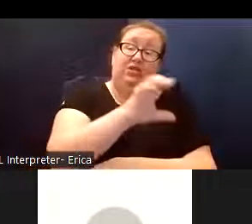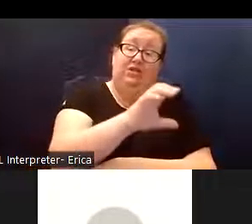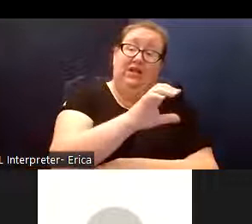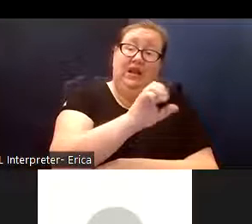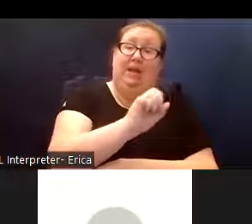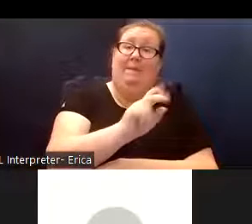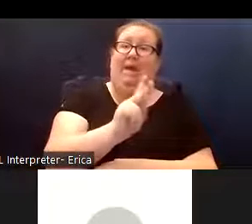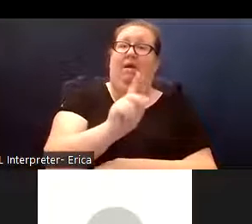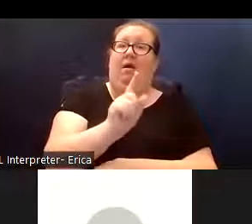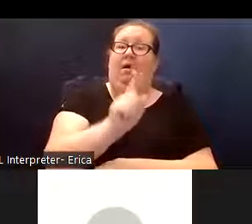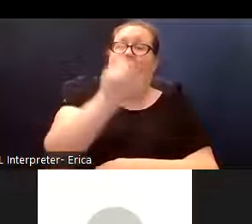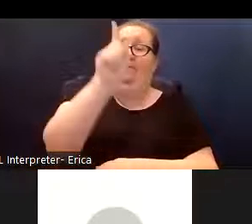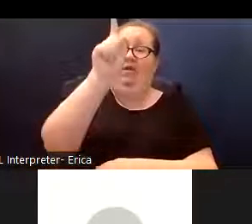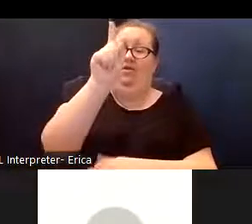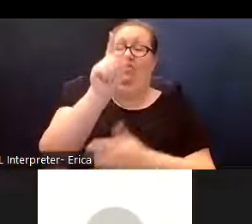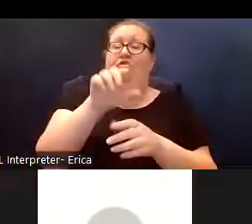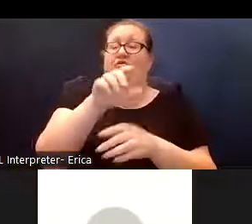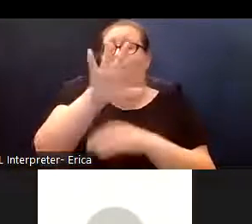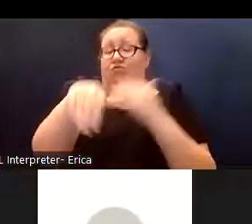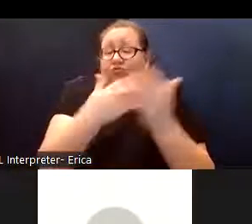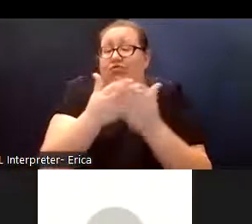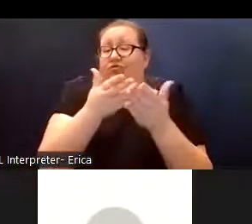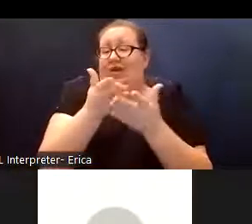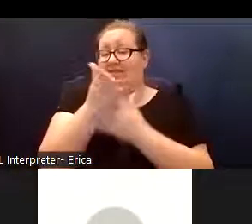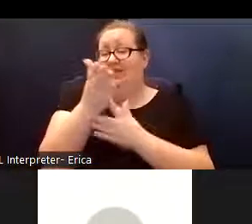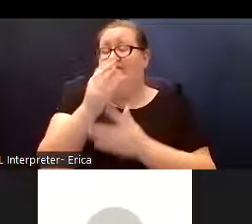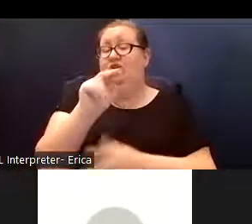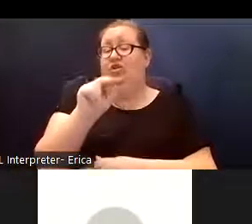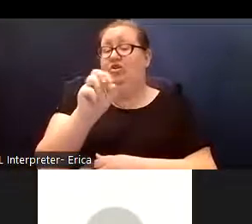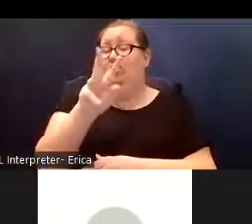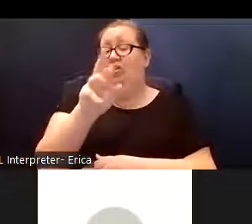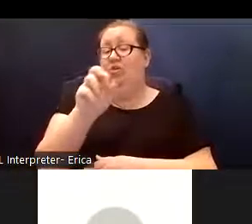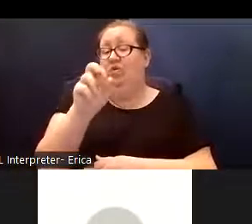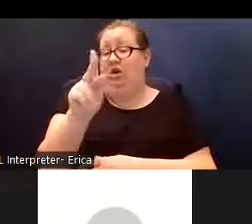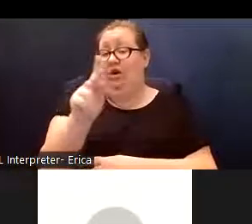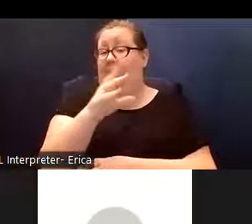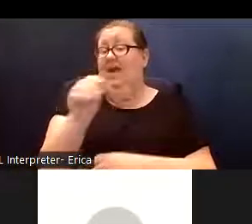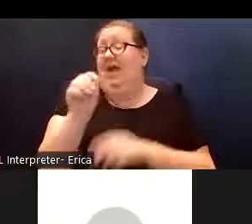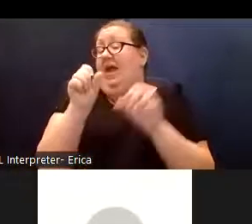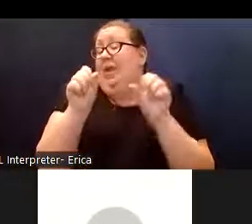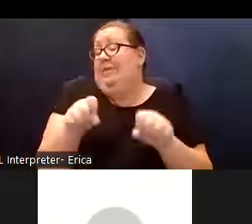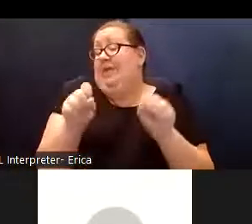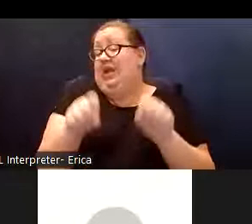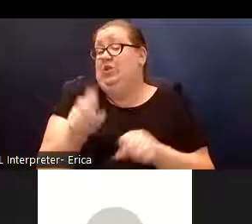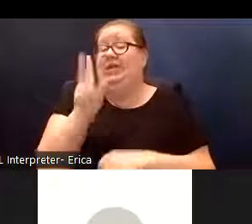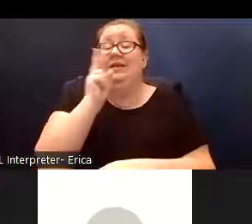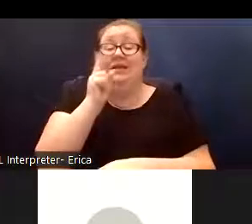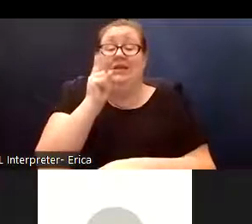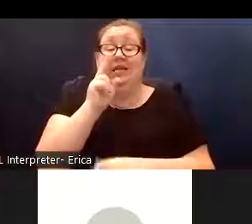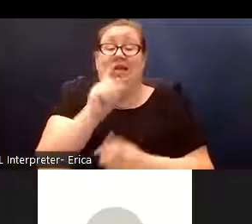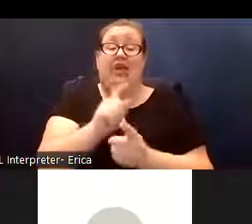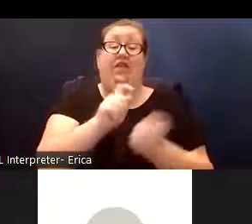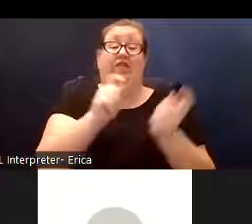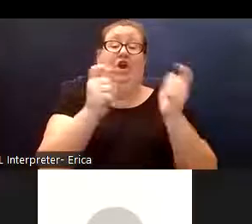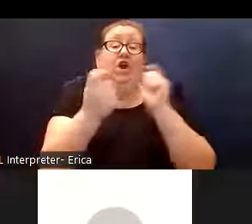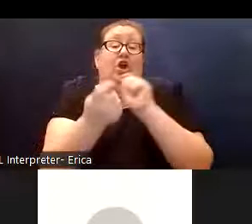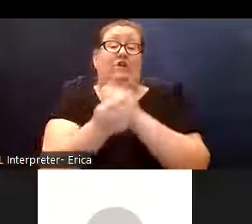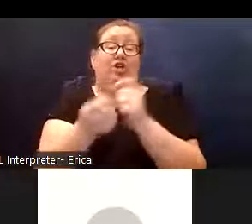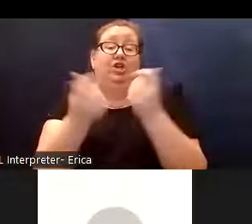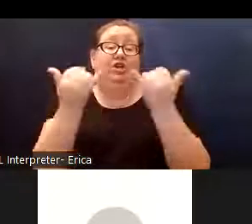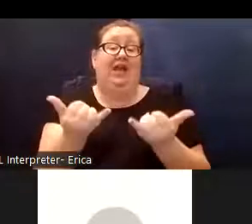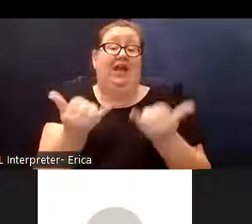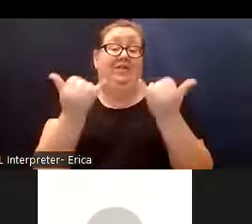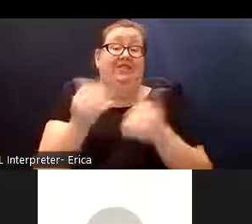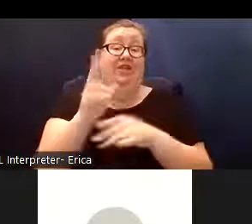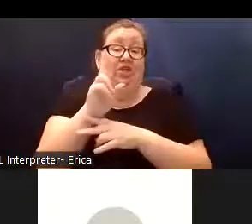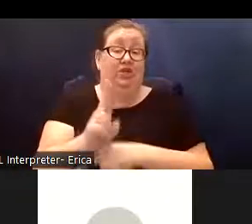up through the rest of Newark. We also potentially see that the conversion of existing uses to